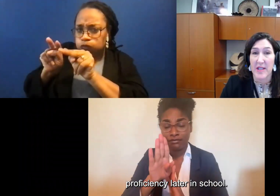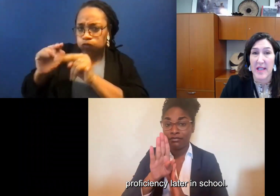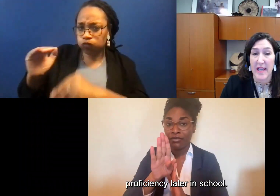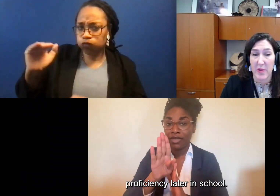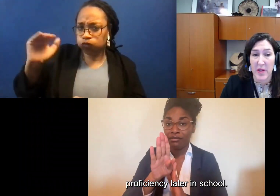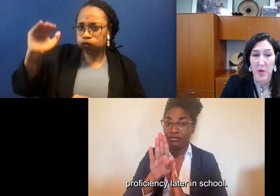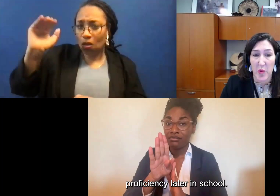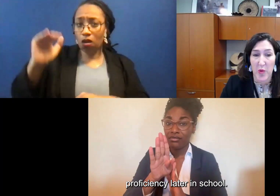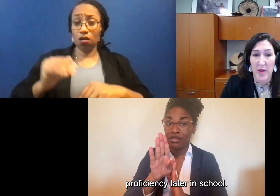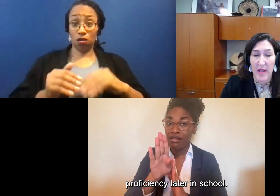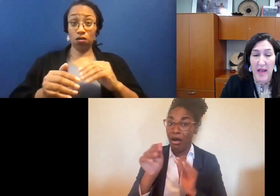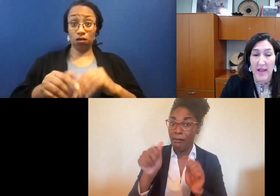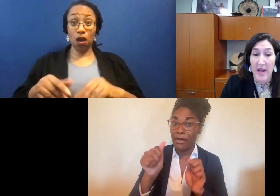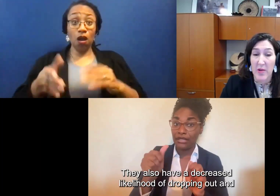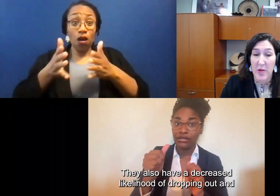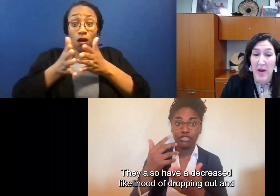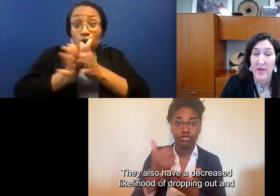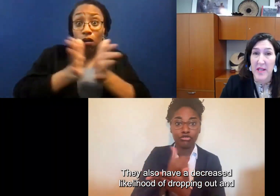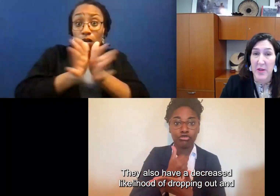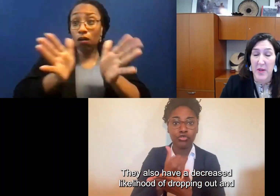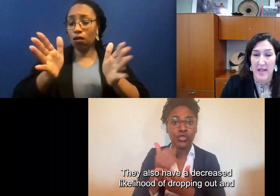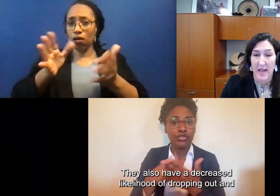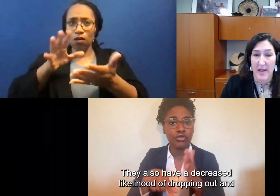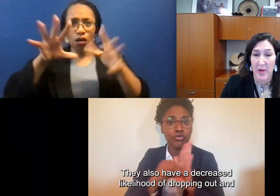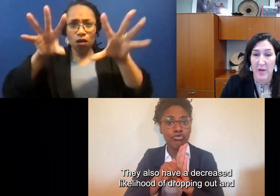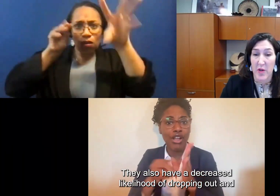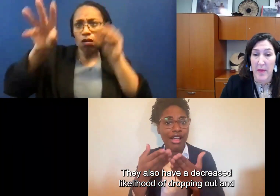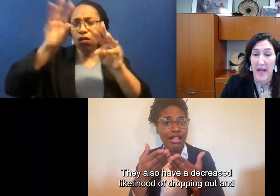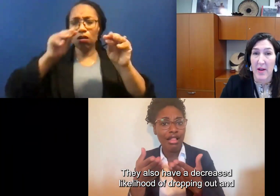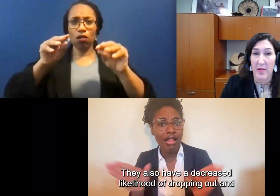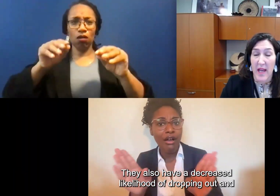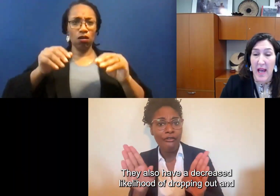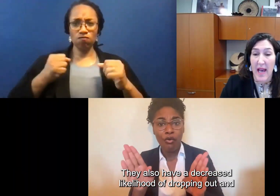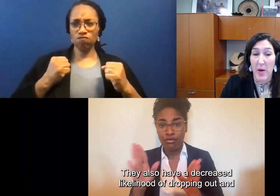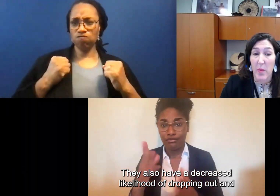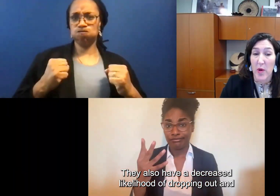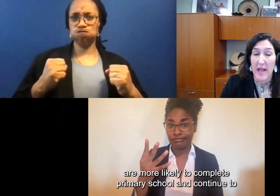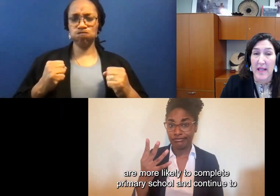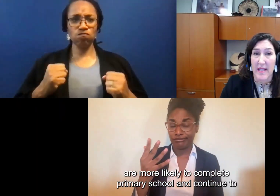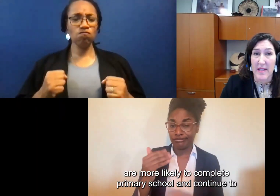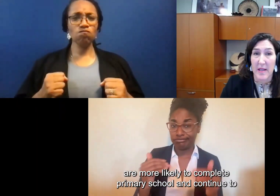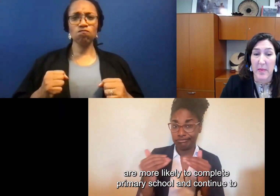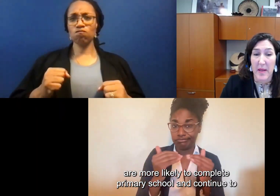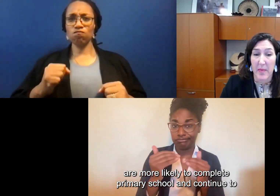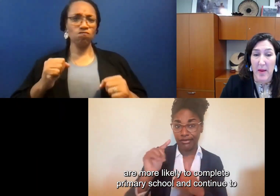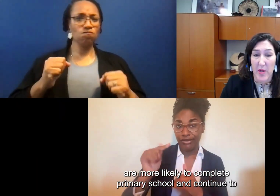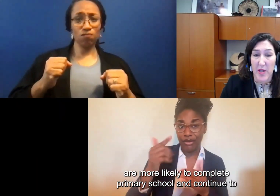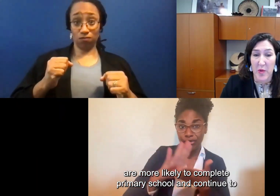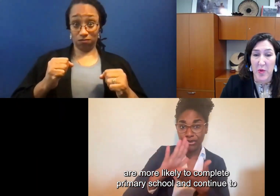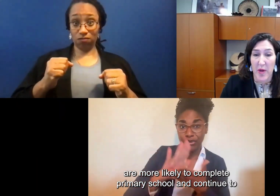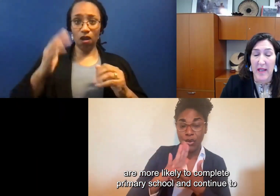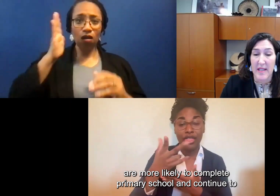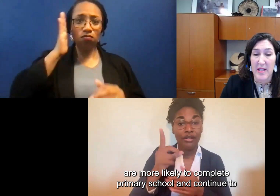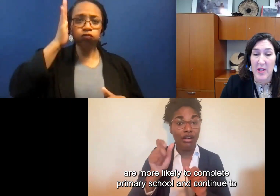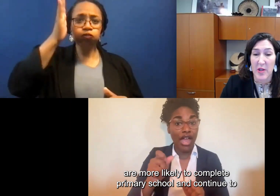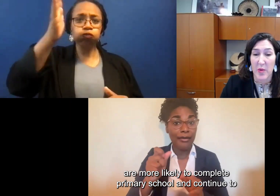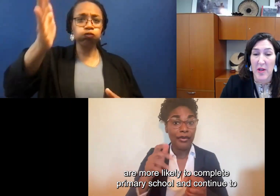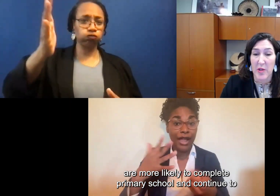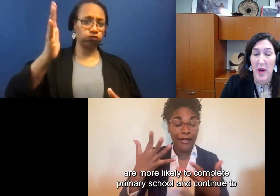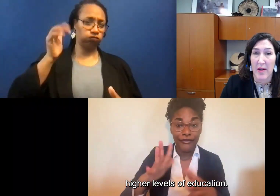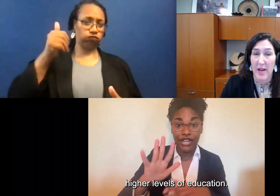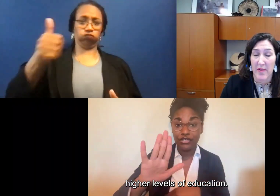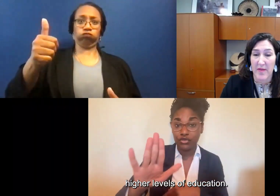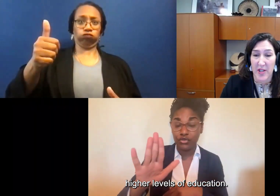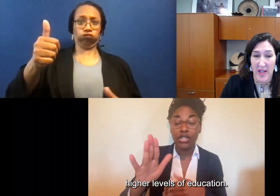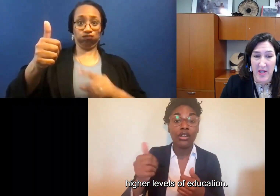grade-level proficiency later in school. They also have a decreased likelihood of dropping out and are more likely to complete primary school and